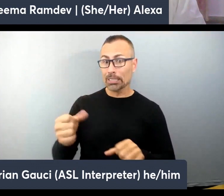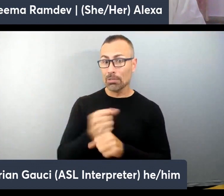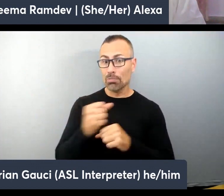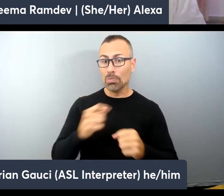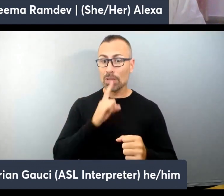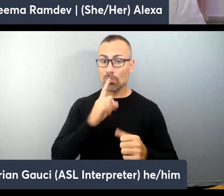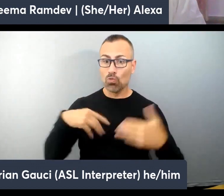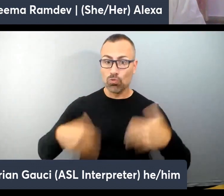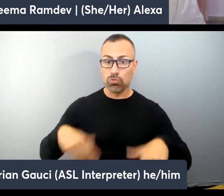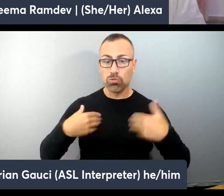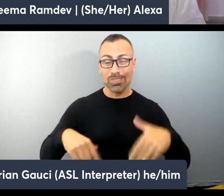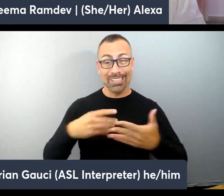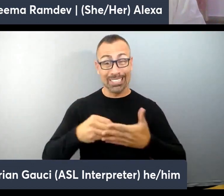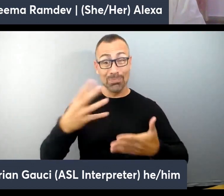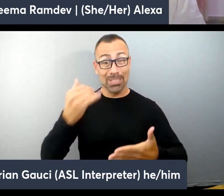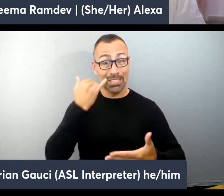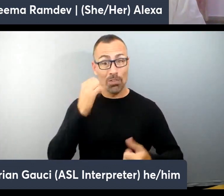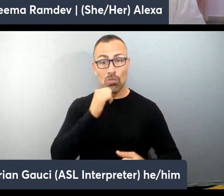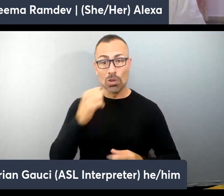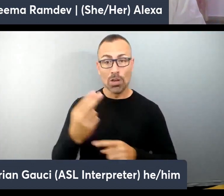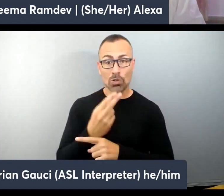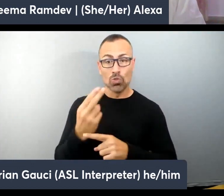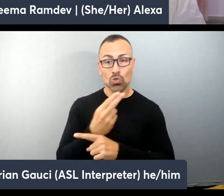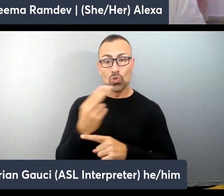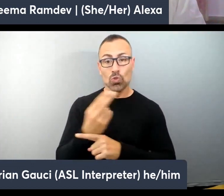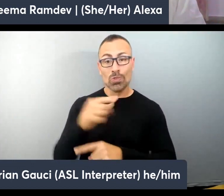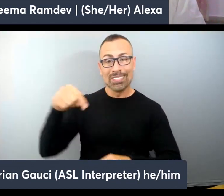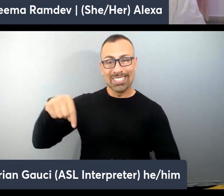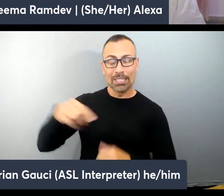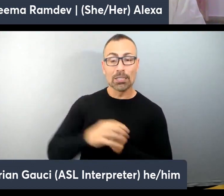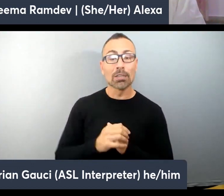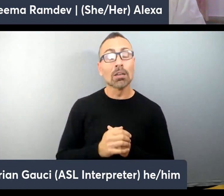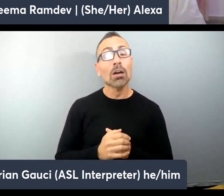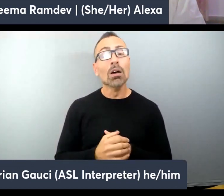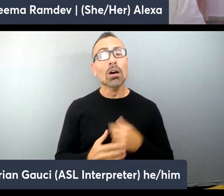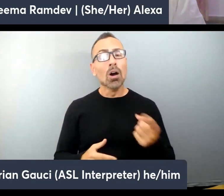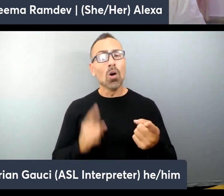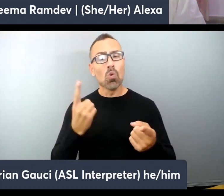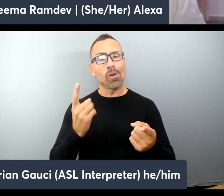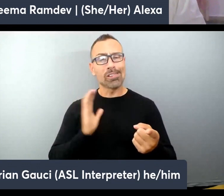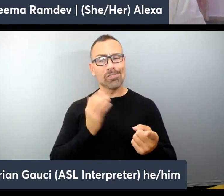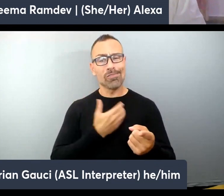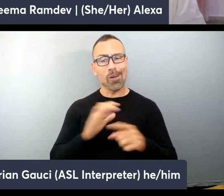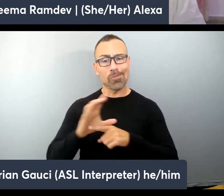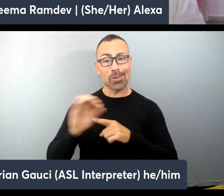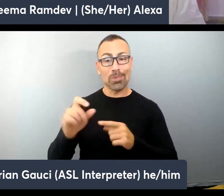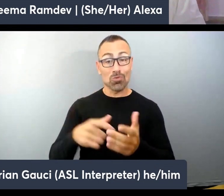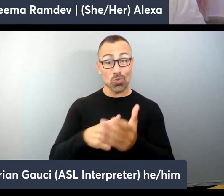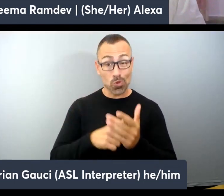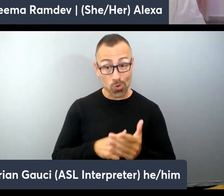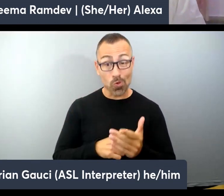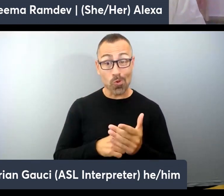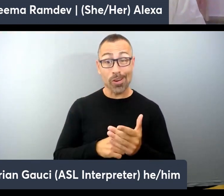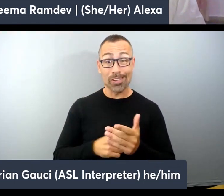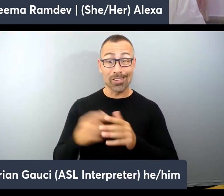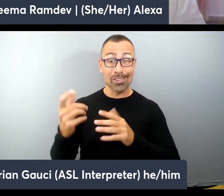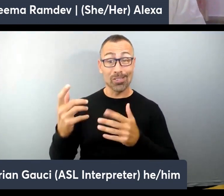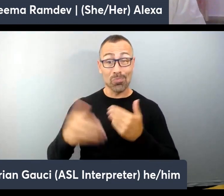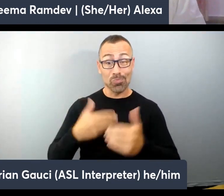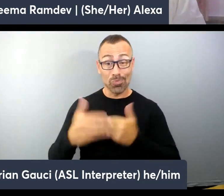streaming loads. One of our financial companies needed to process large real-time stream of complex